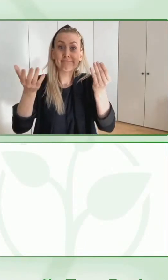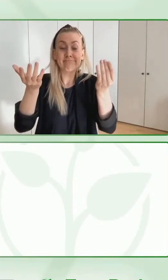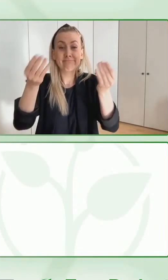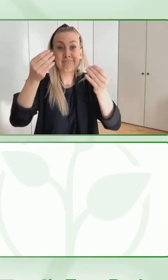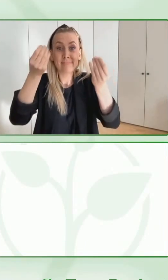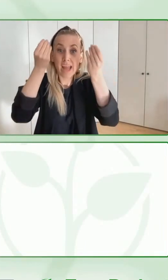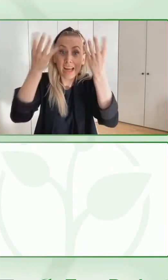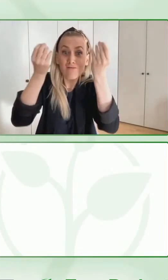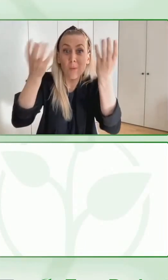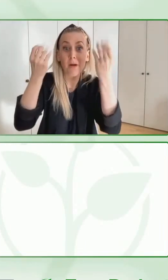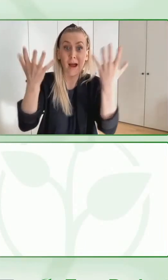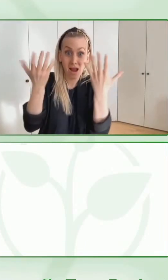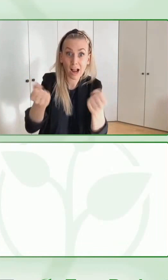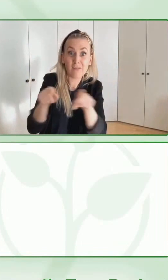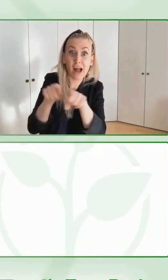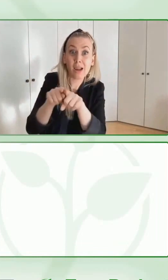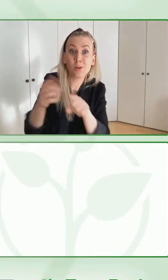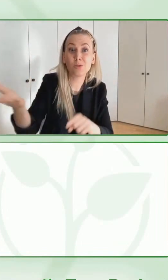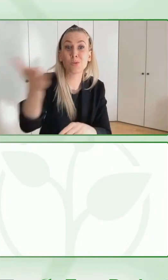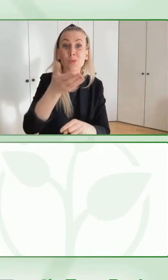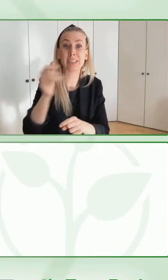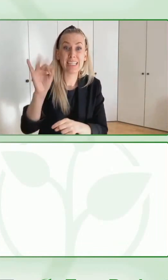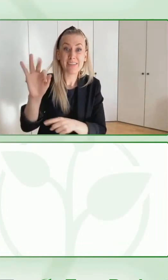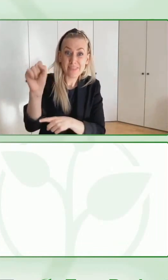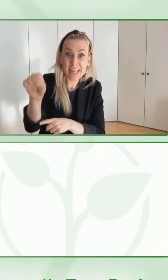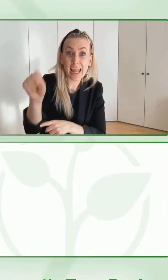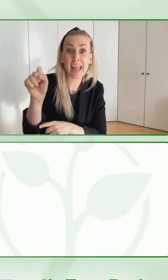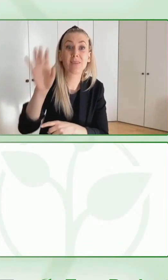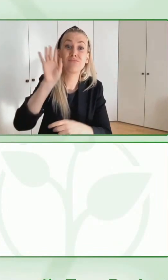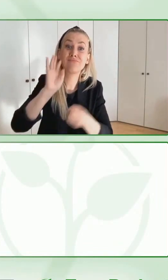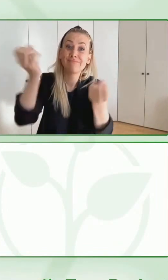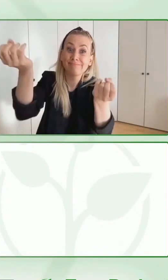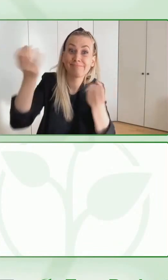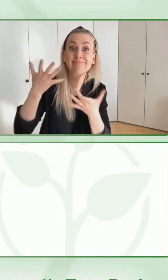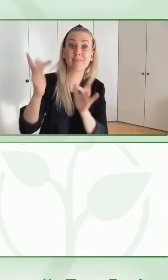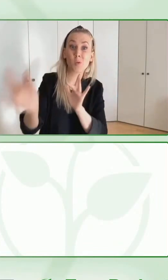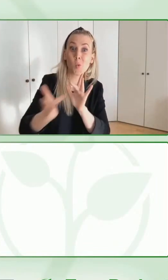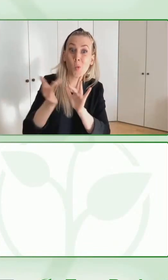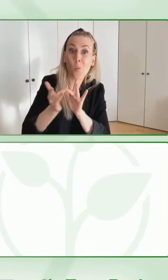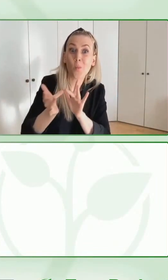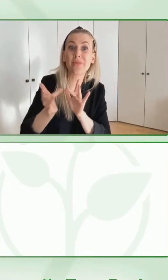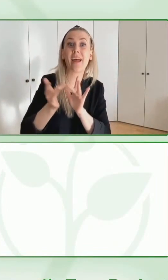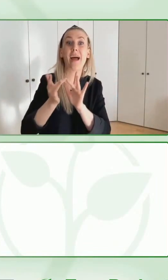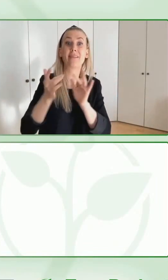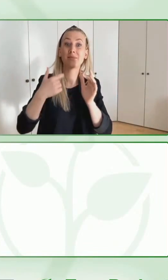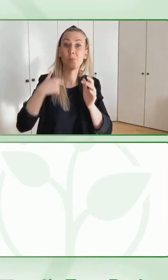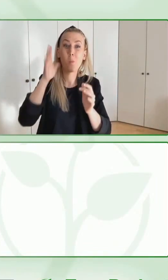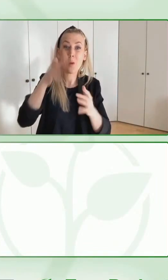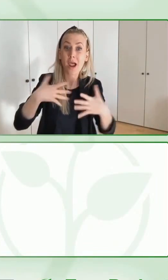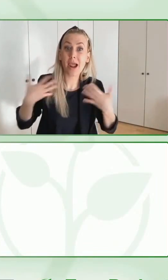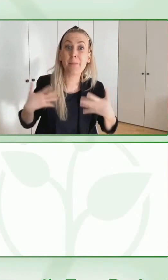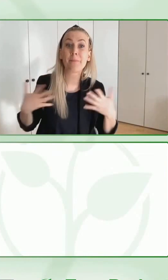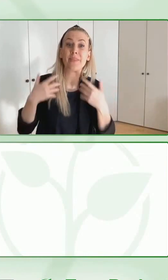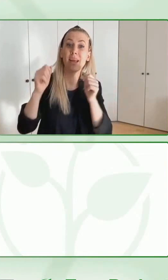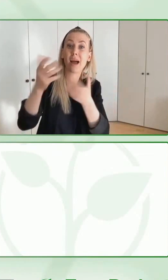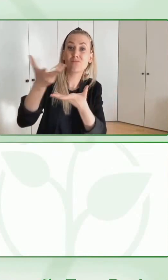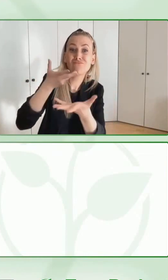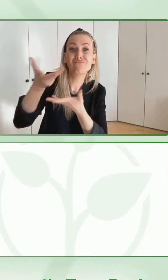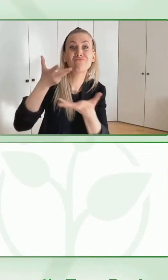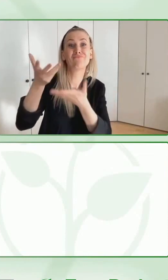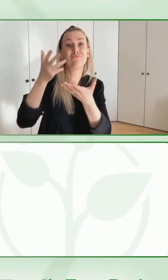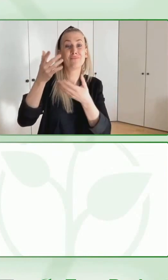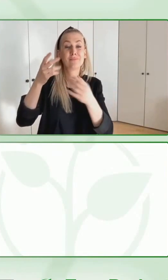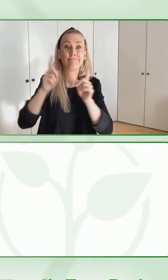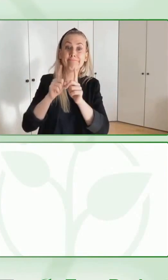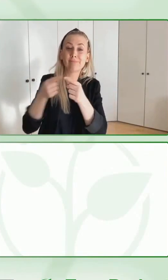So the SexBef website, it's a barrier-free website. It's available in mobile. The information